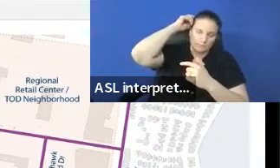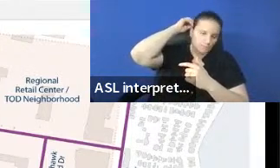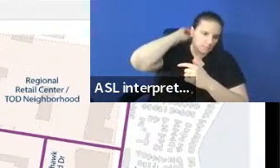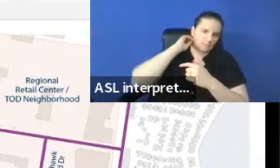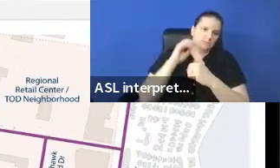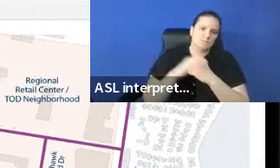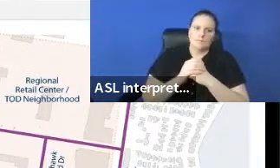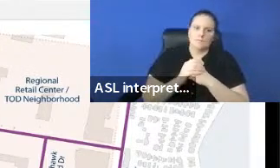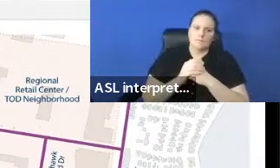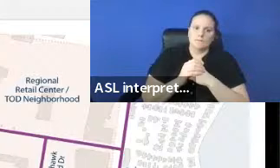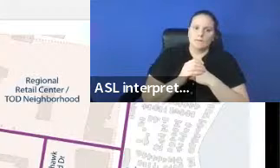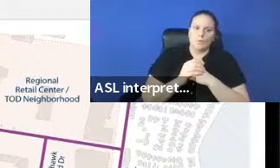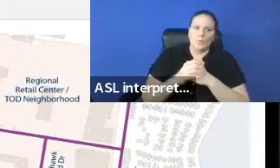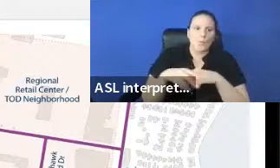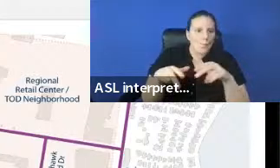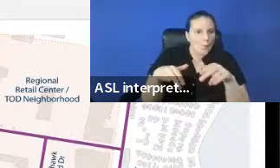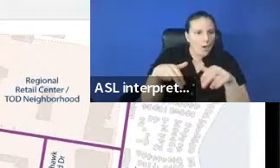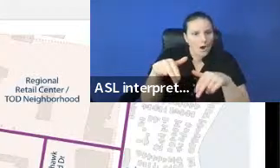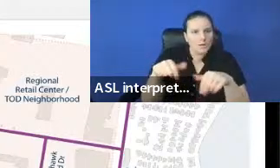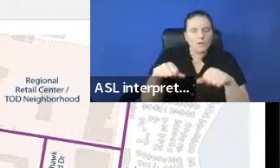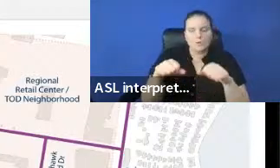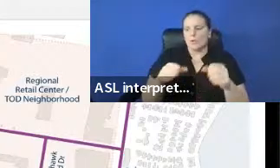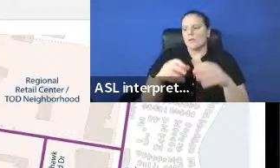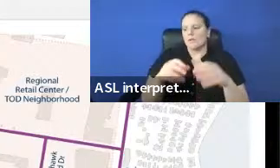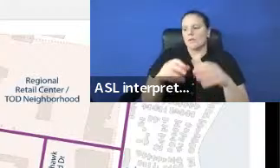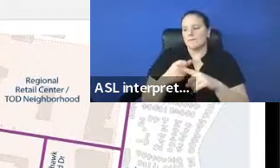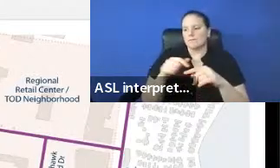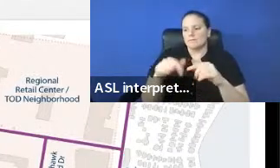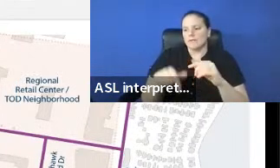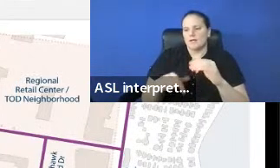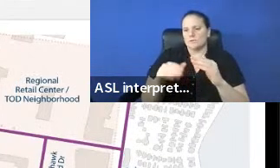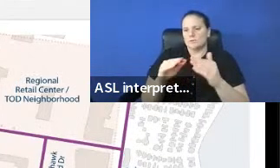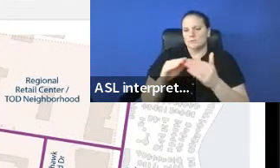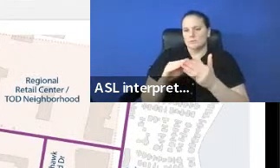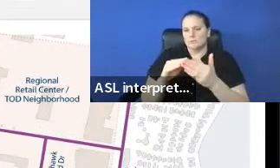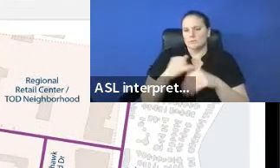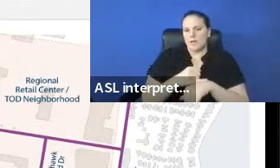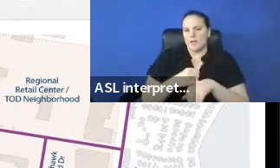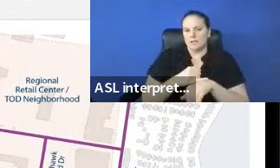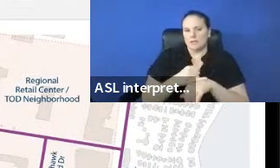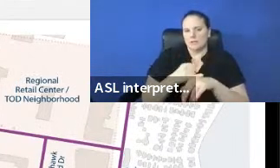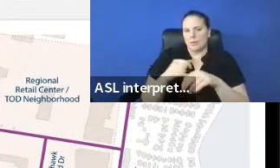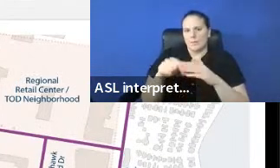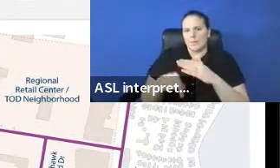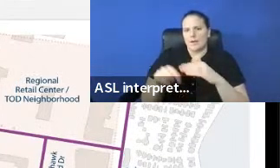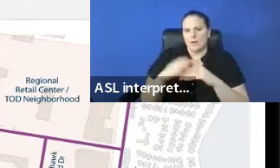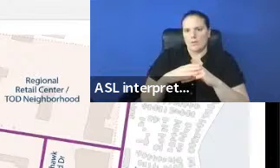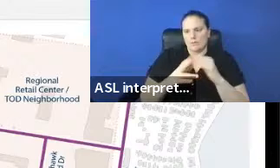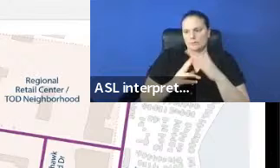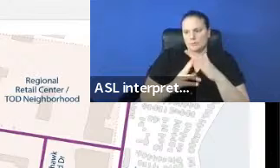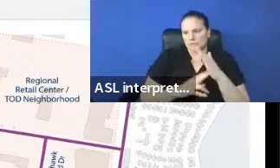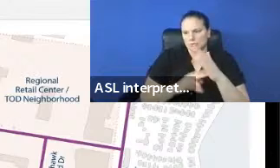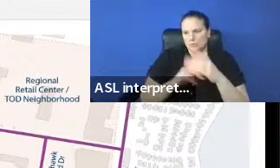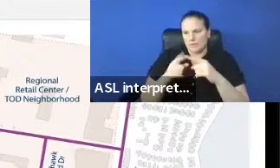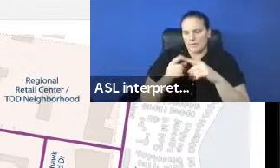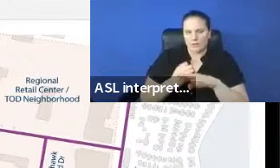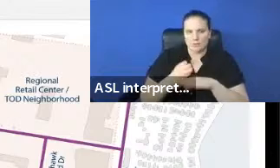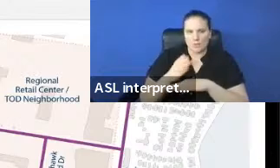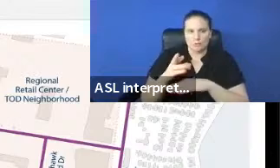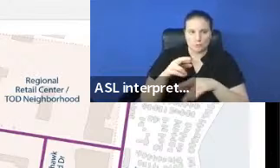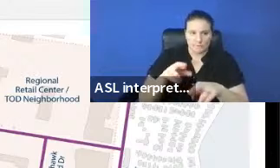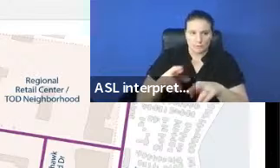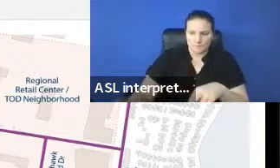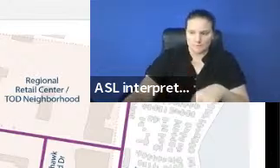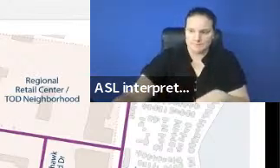people walking or rolling from having to come down to the island and then go back up onto the bridge when they cross the river.